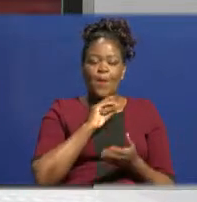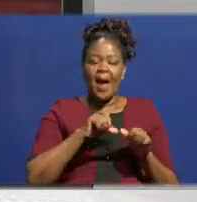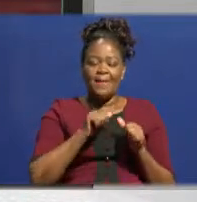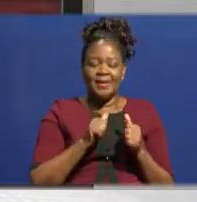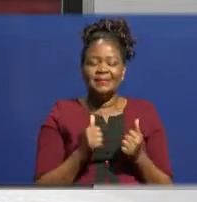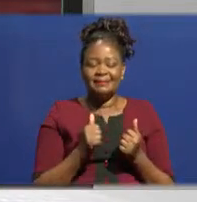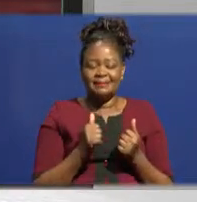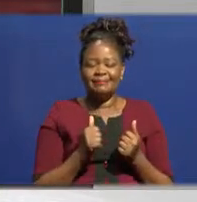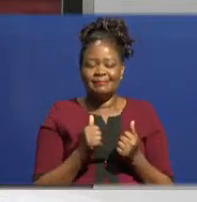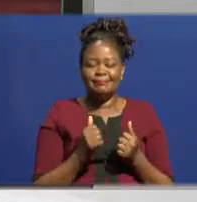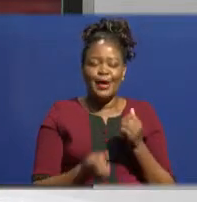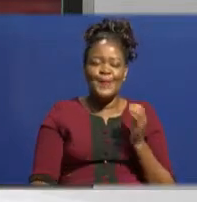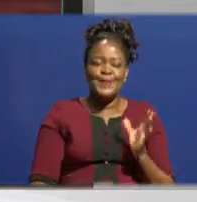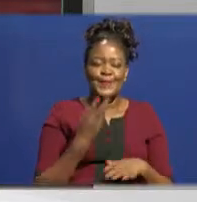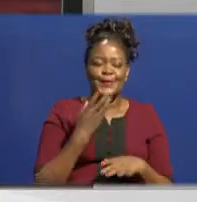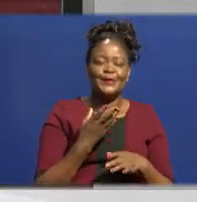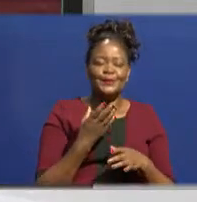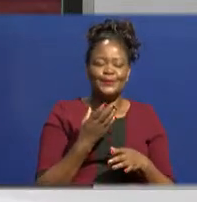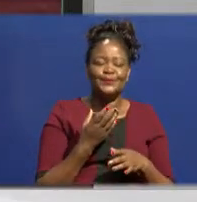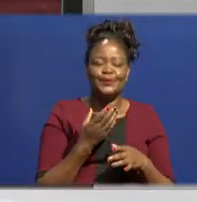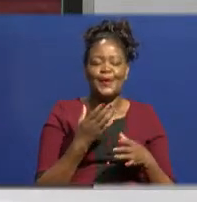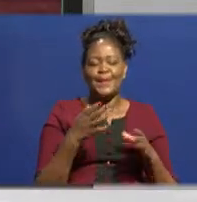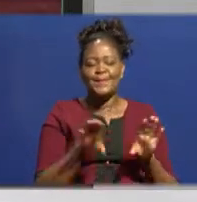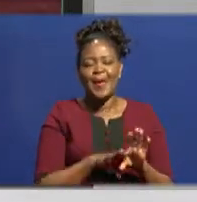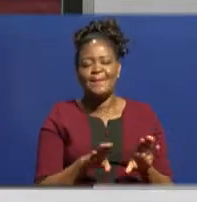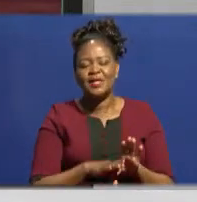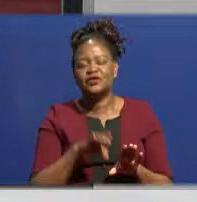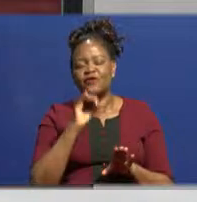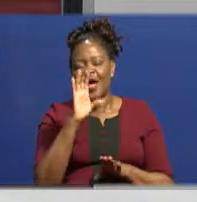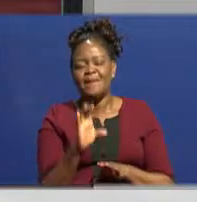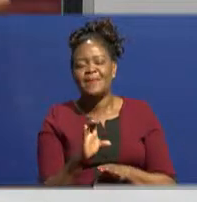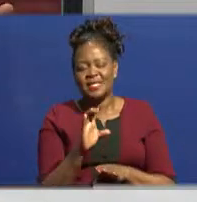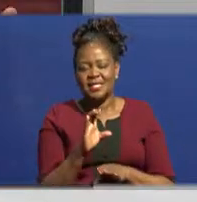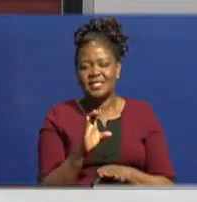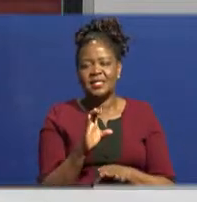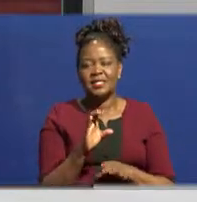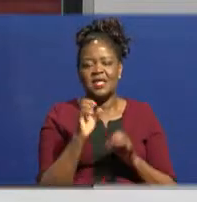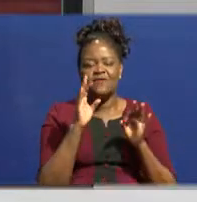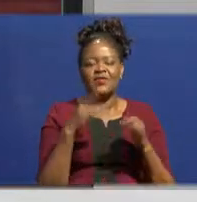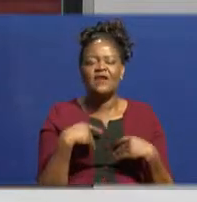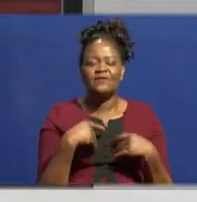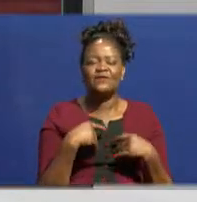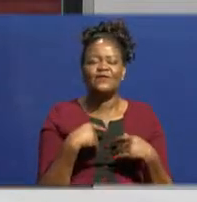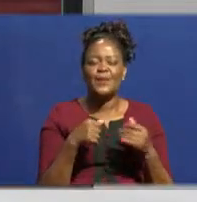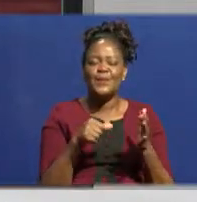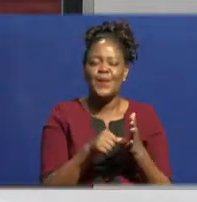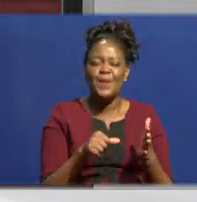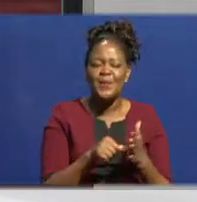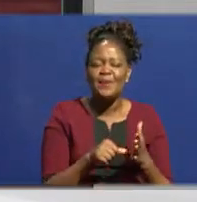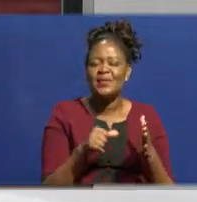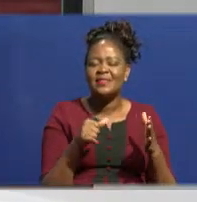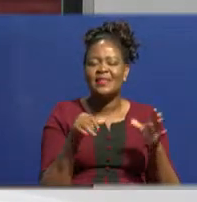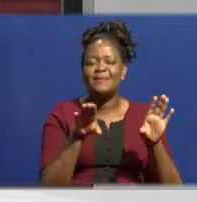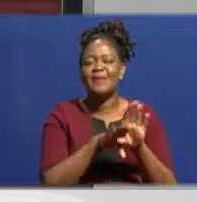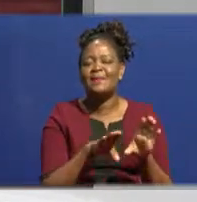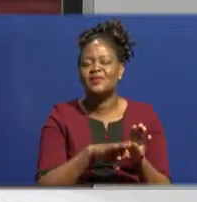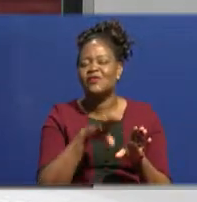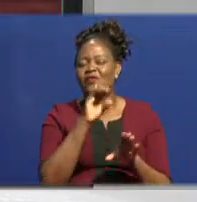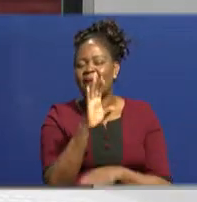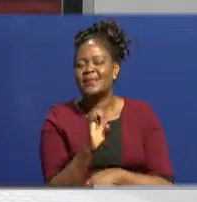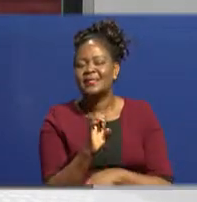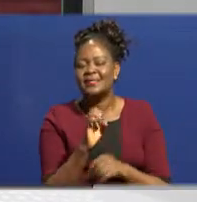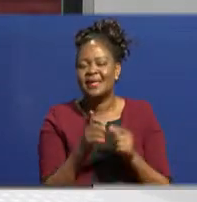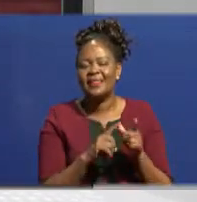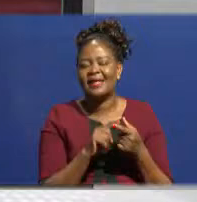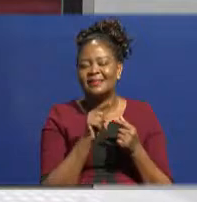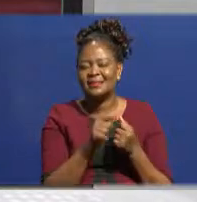the composition of IEBC. If we have issues with the composition of IEBC, we don't have an IEBC, it's going to take a